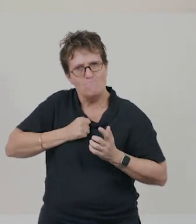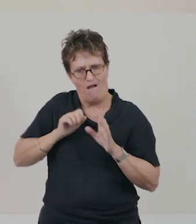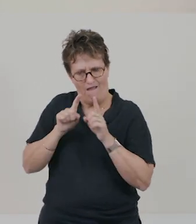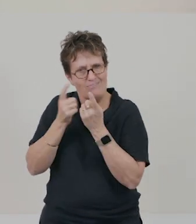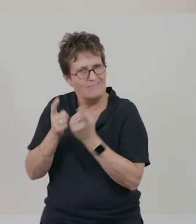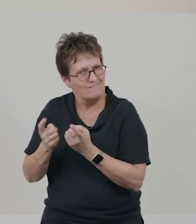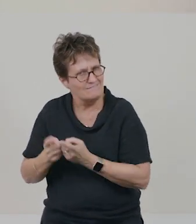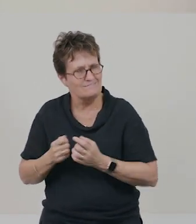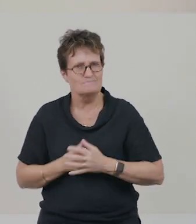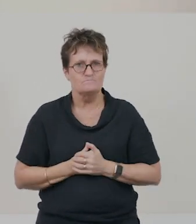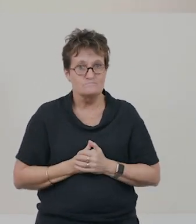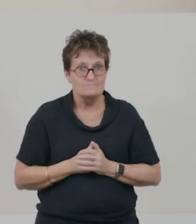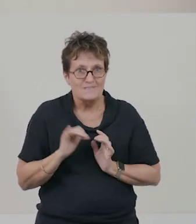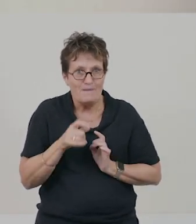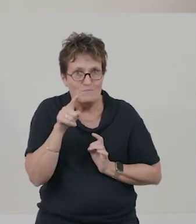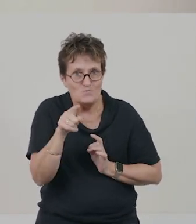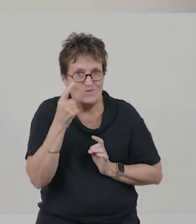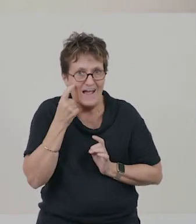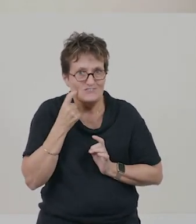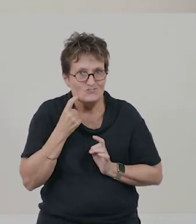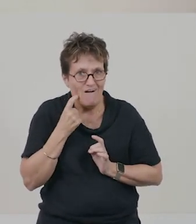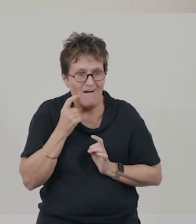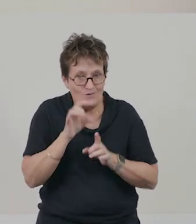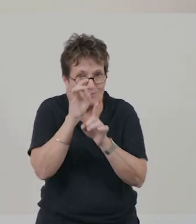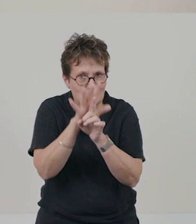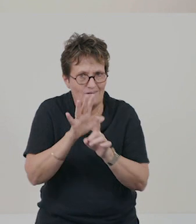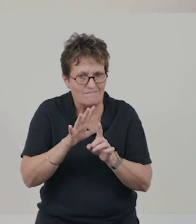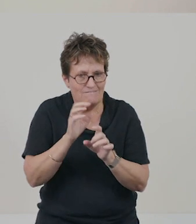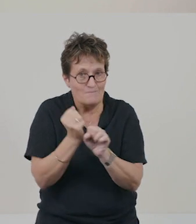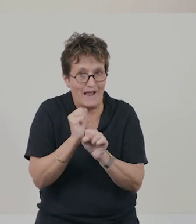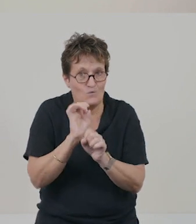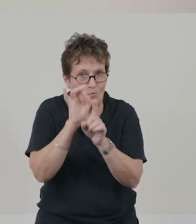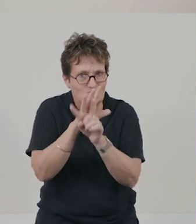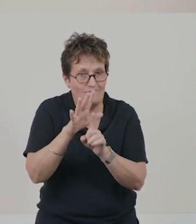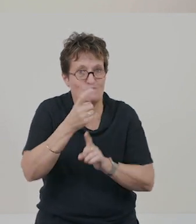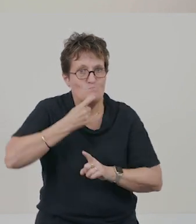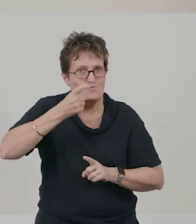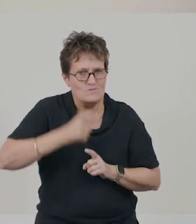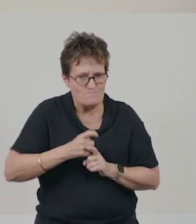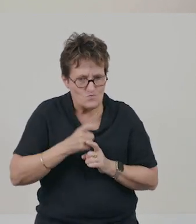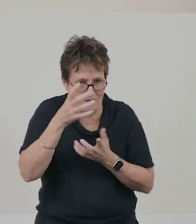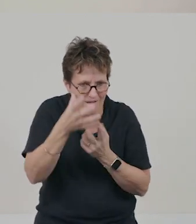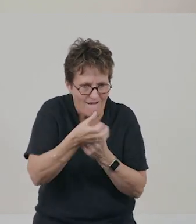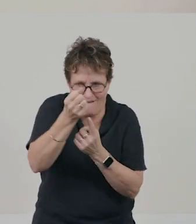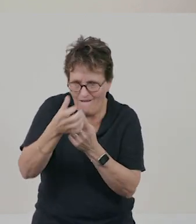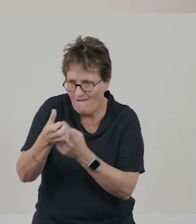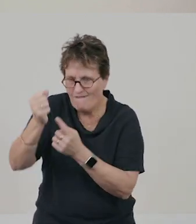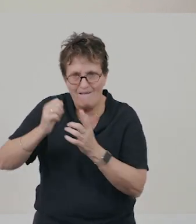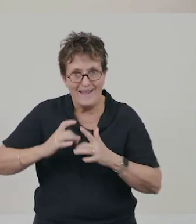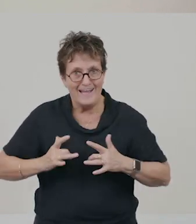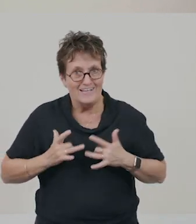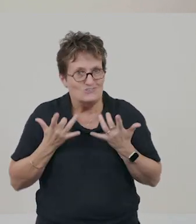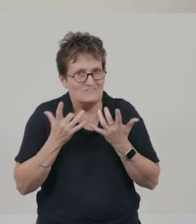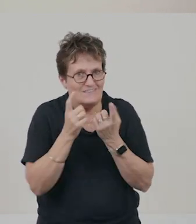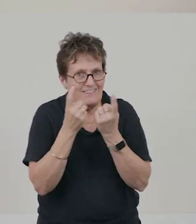our objects. Why don't you have a go at making your own museum? You could find interesting objects around